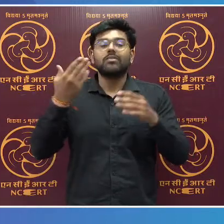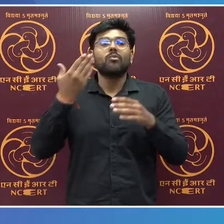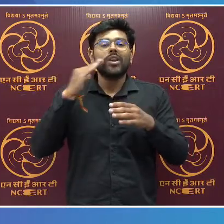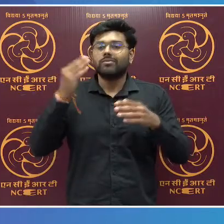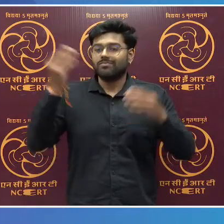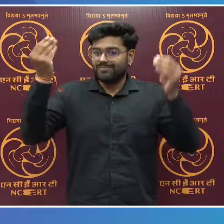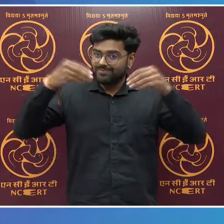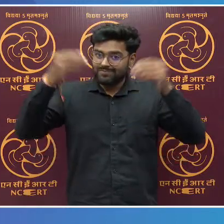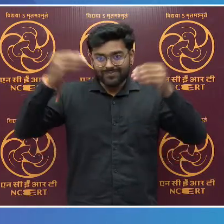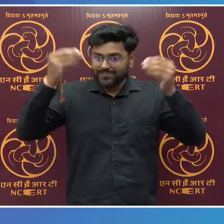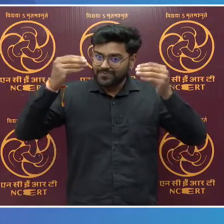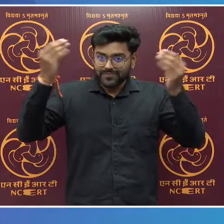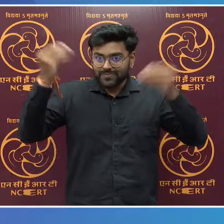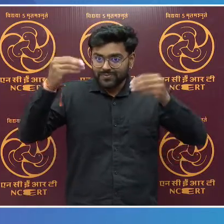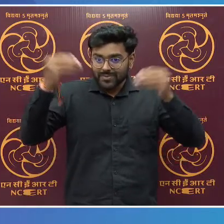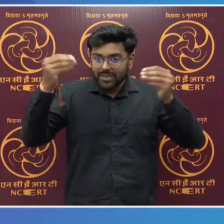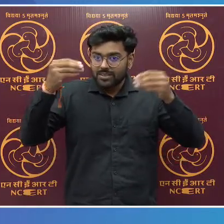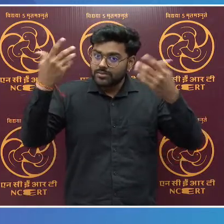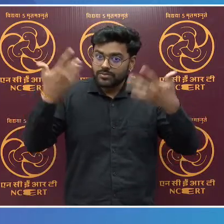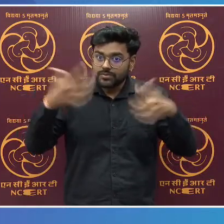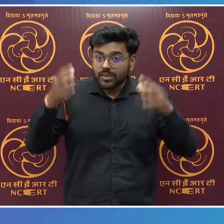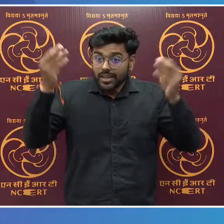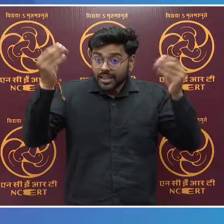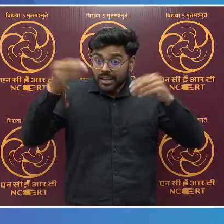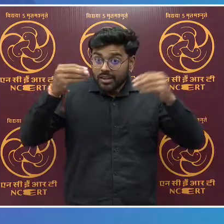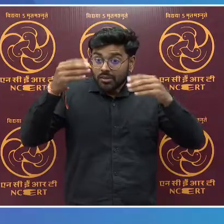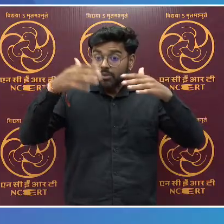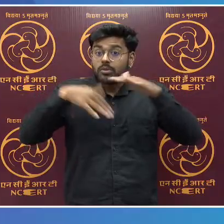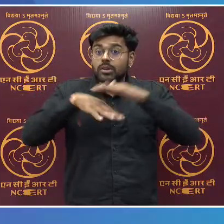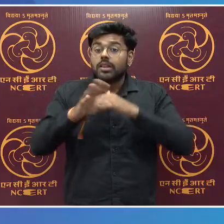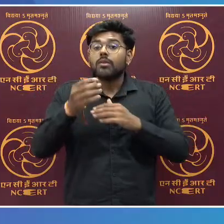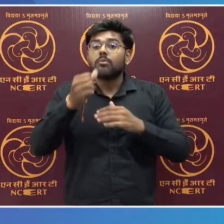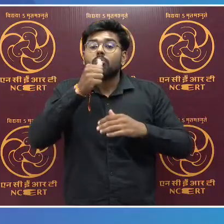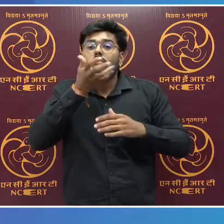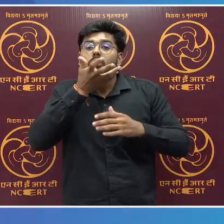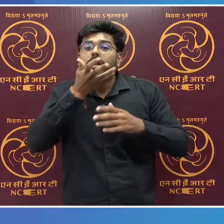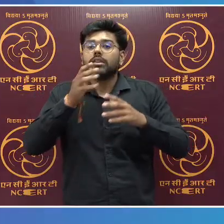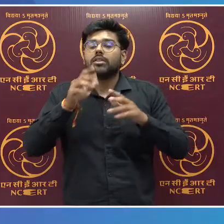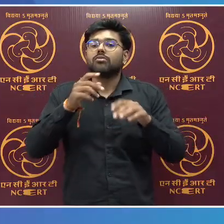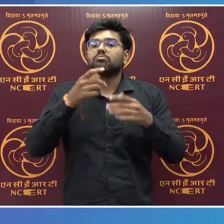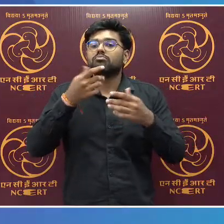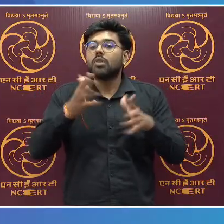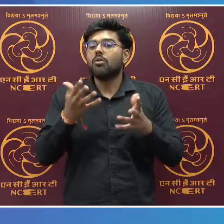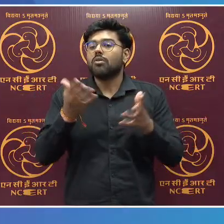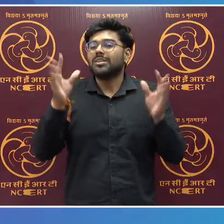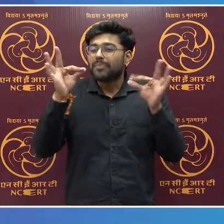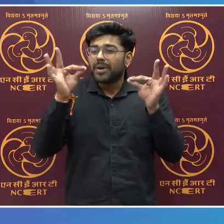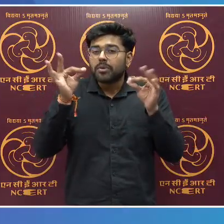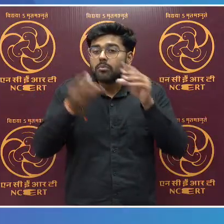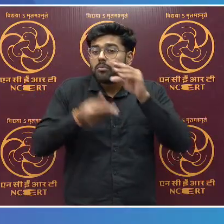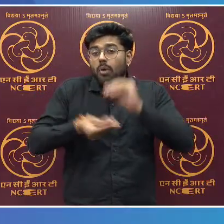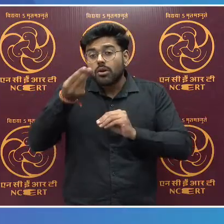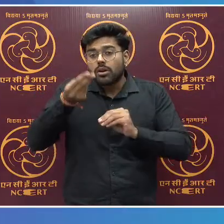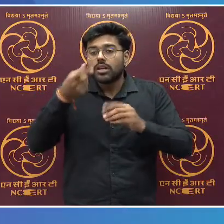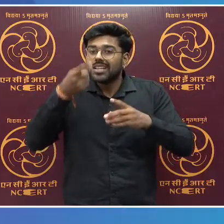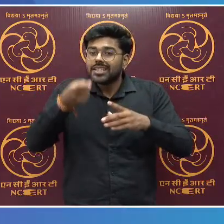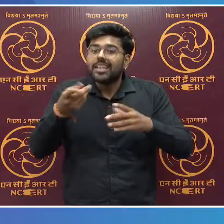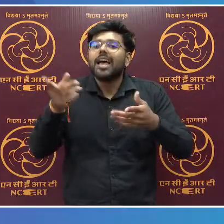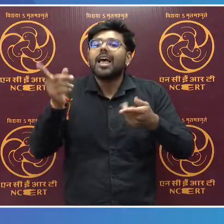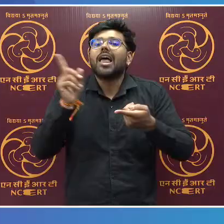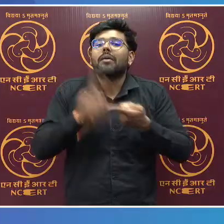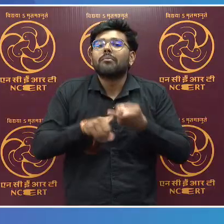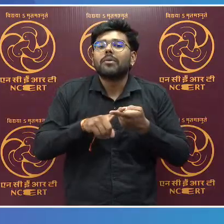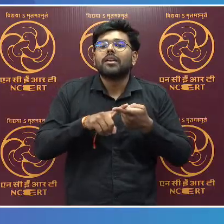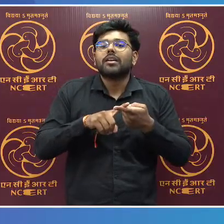is there, that provides that right amount of water, right amount of humidity. So, because of that,